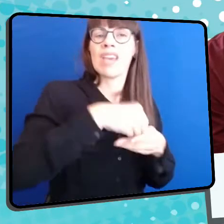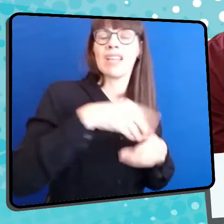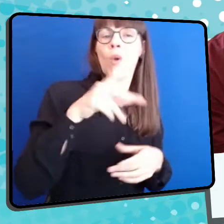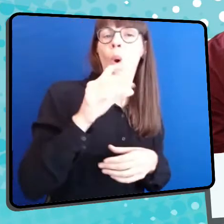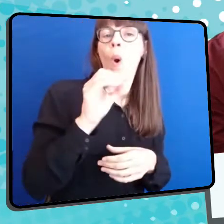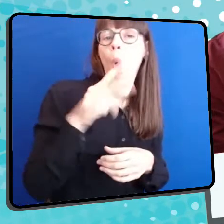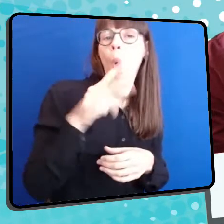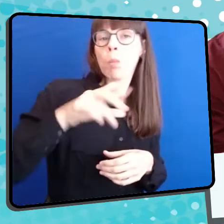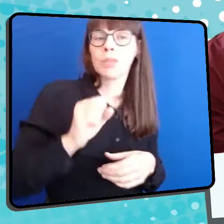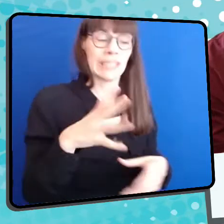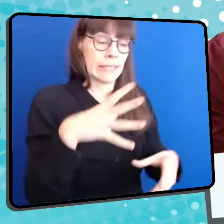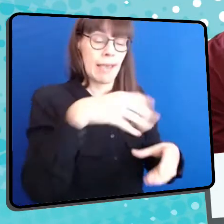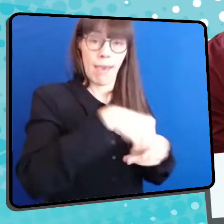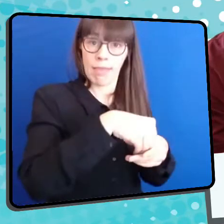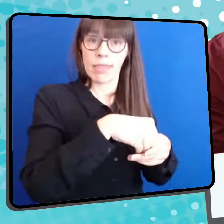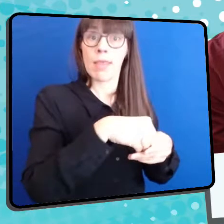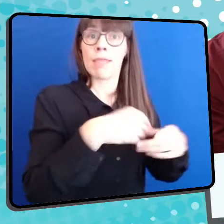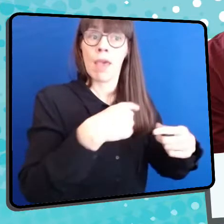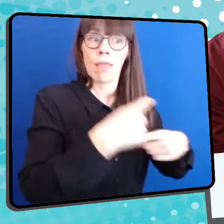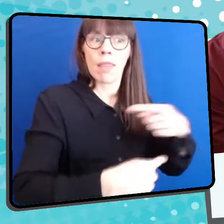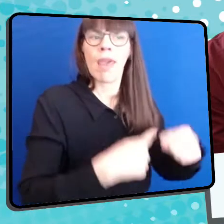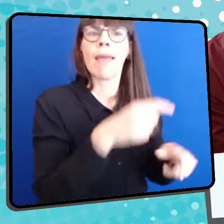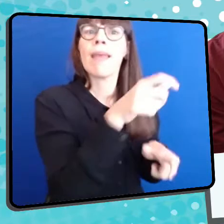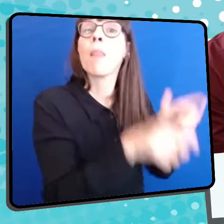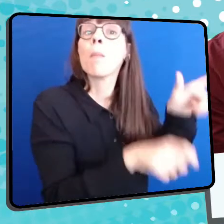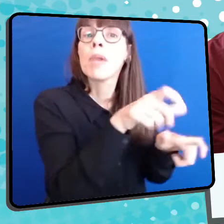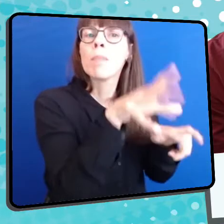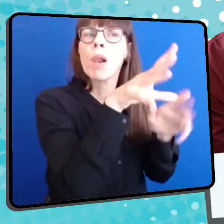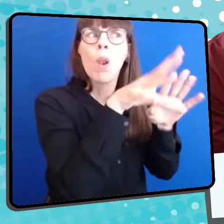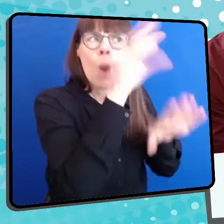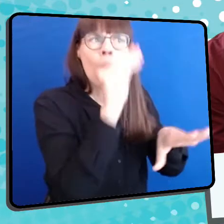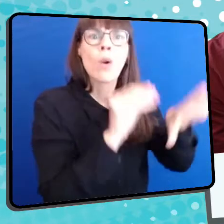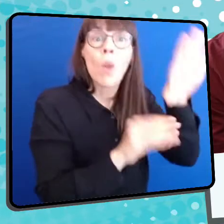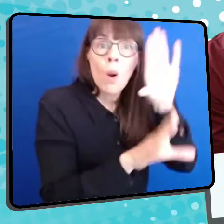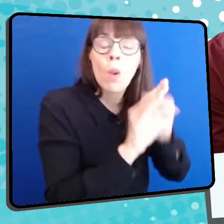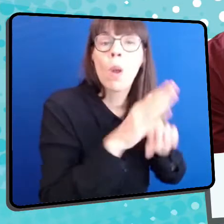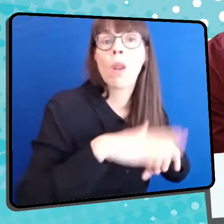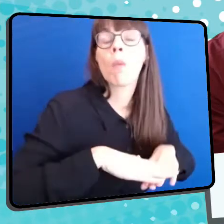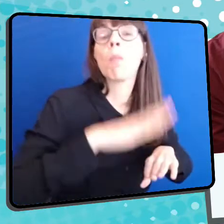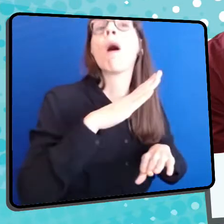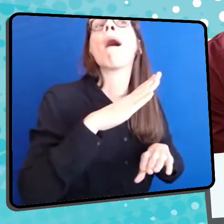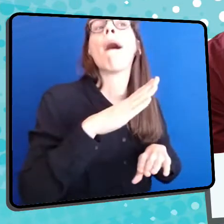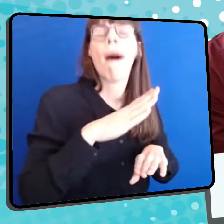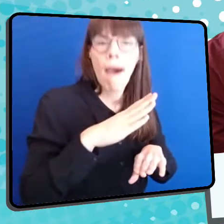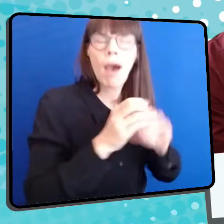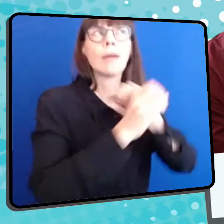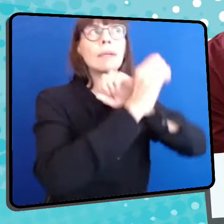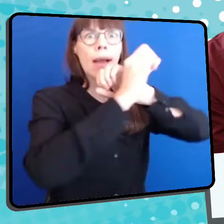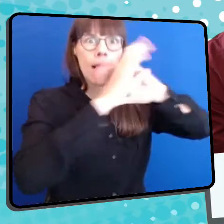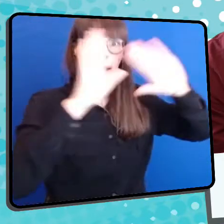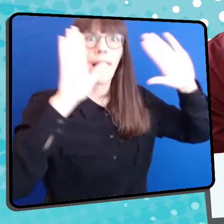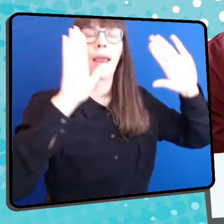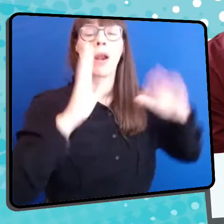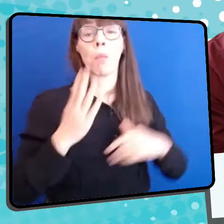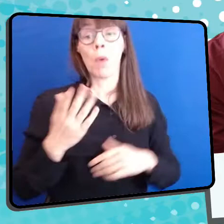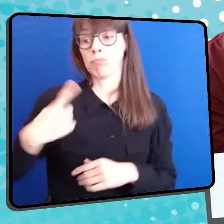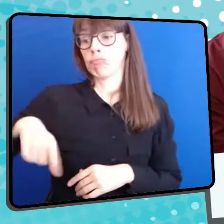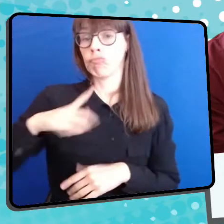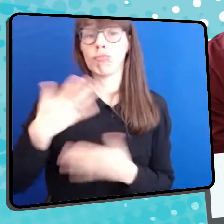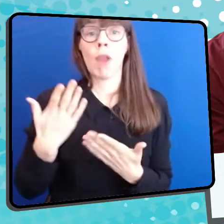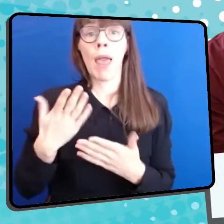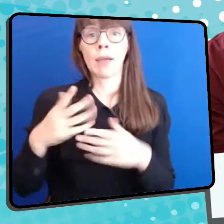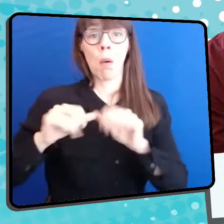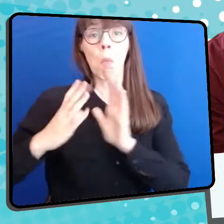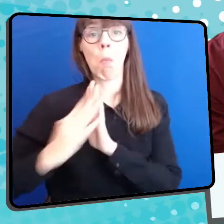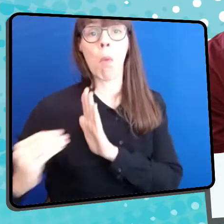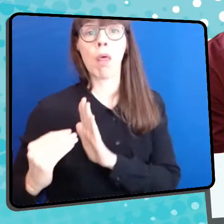themselves have been brought along on the journey from the start and the get-go and understand the need for it. Whereas if you just deploy a model at the end of the day, great,